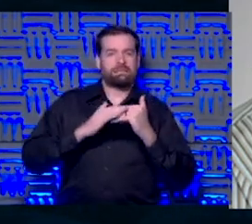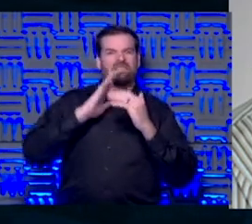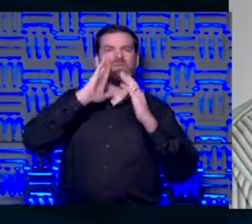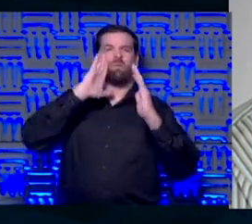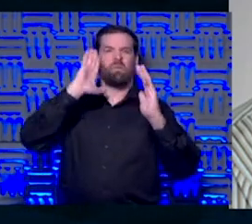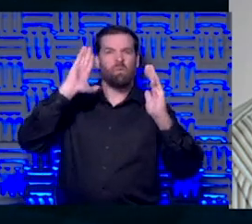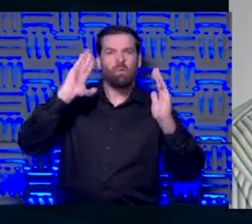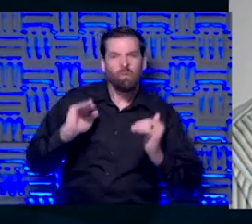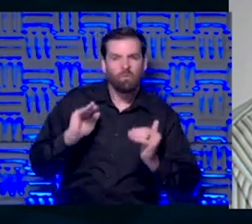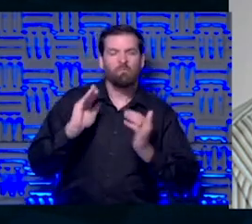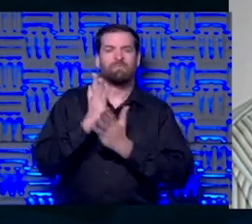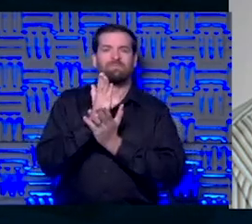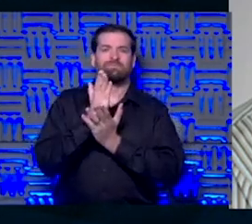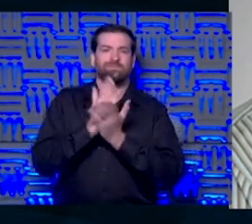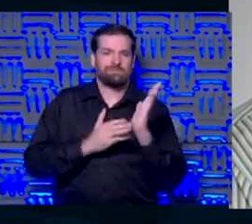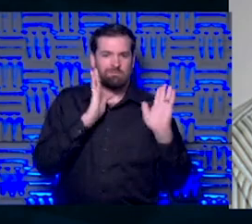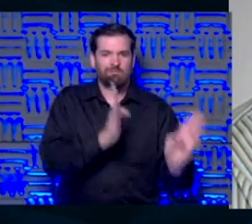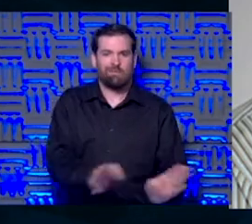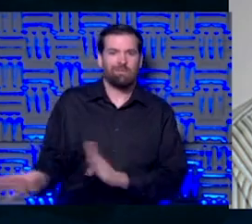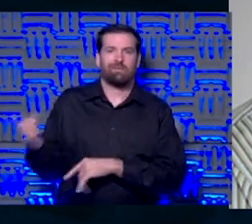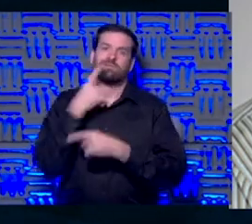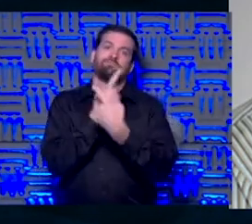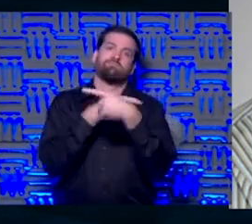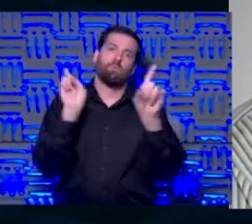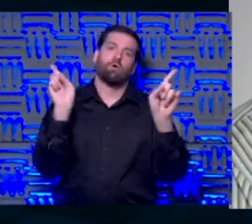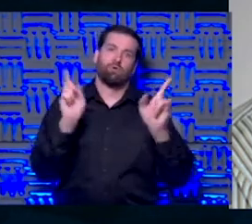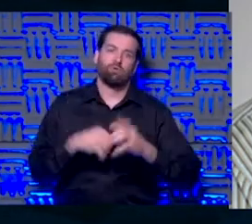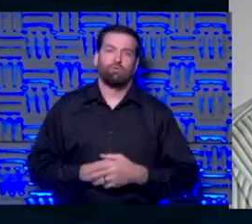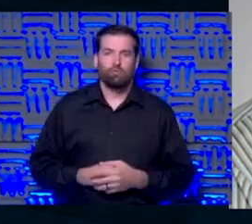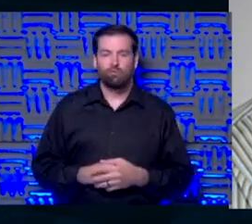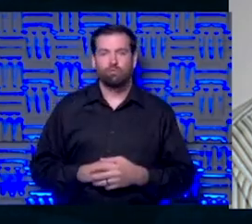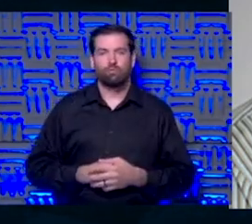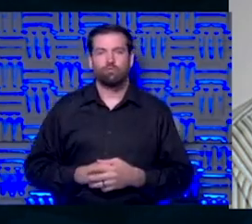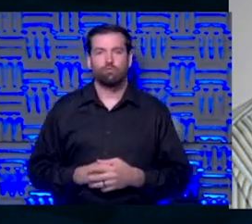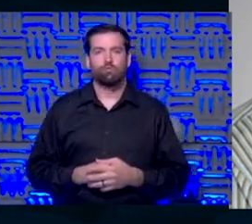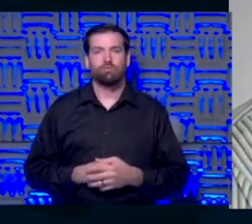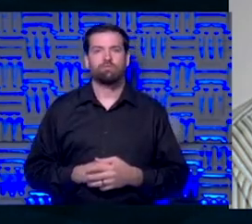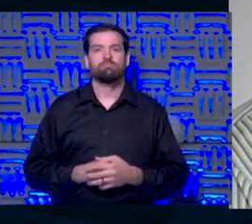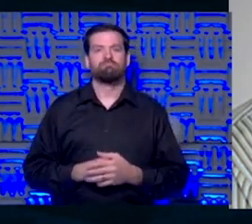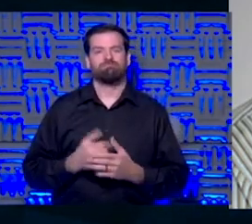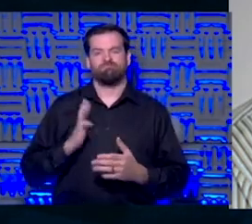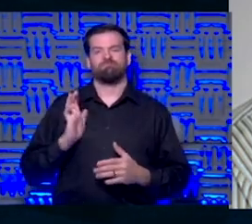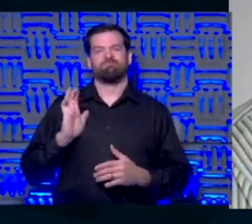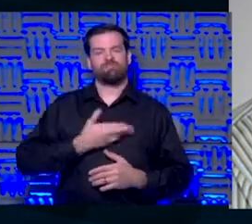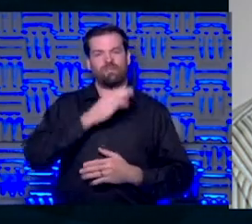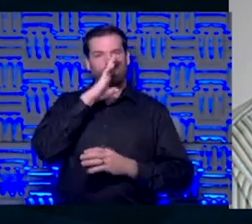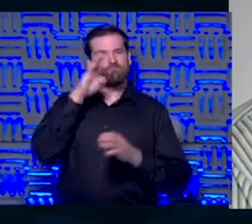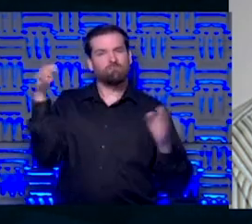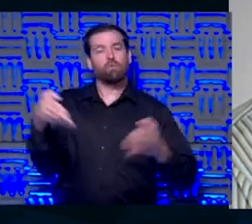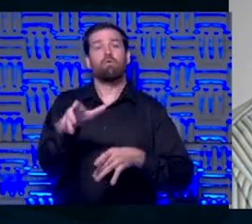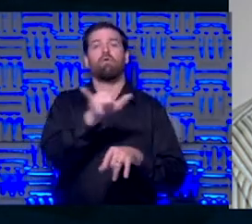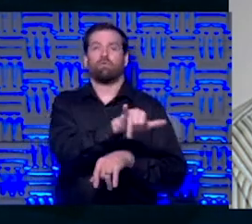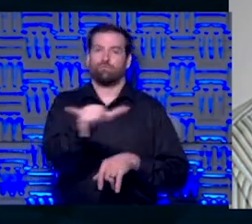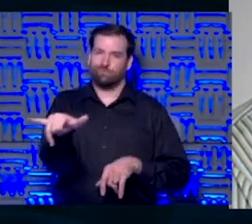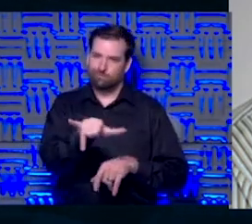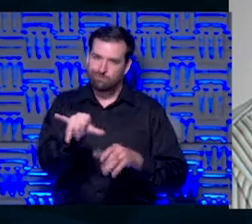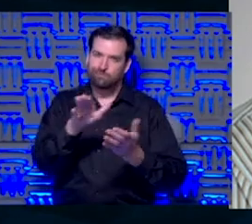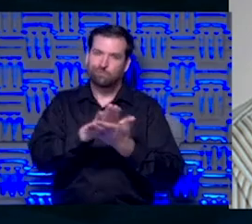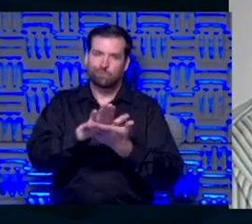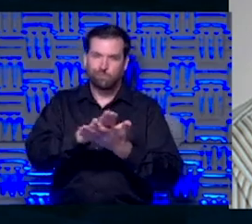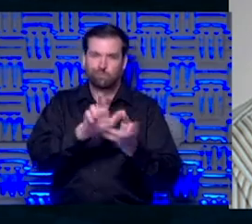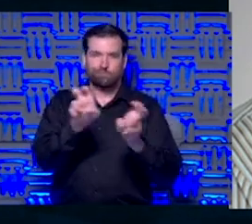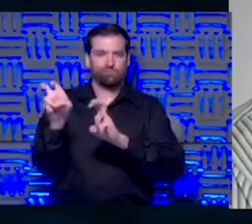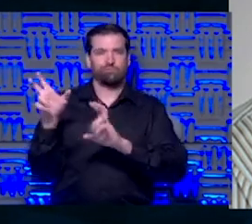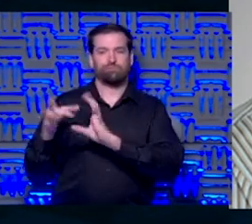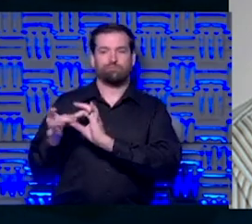that some of our strategies are working. I think that's what we'll be focusing on, as well as the school issues that you